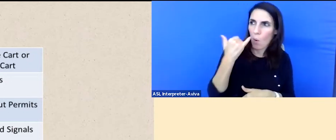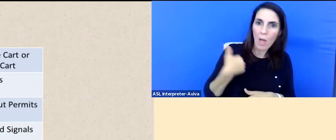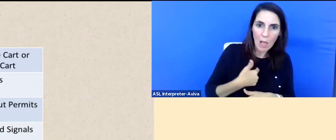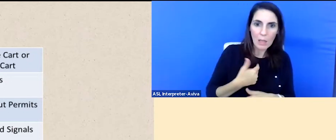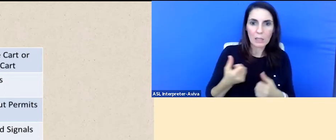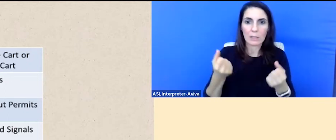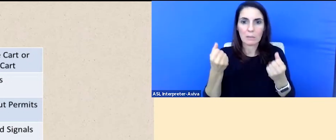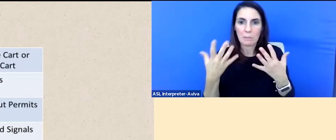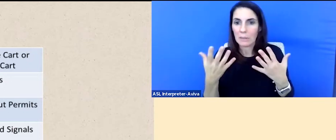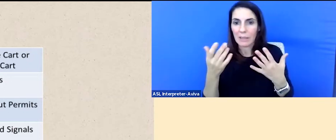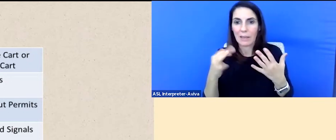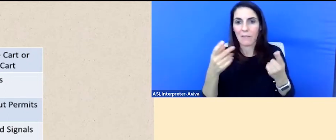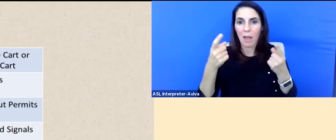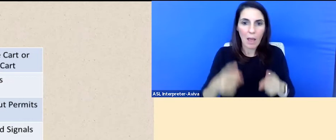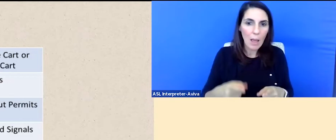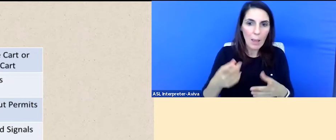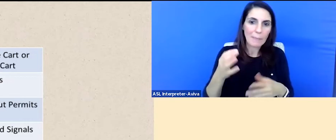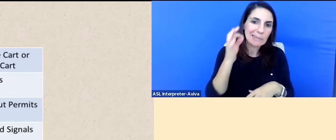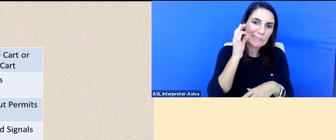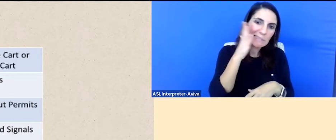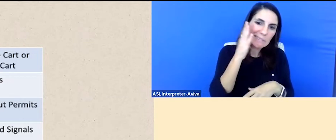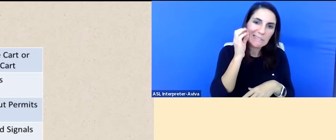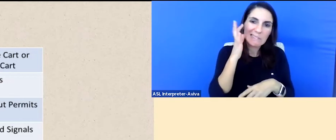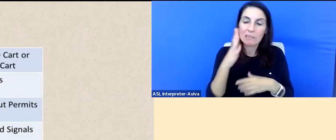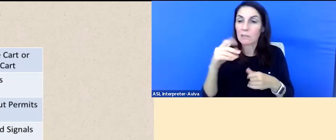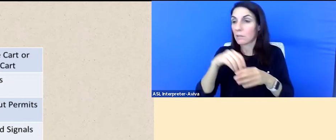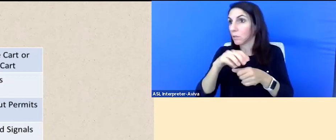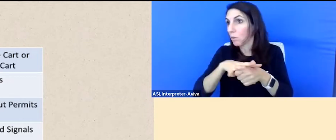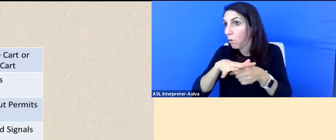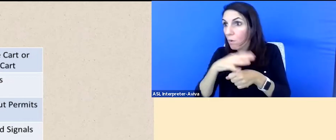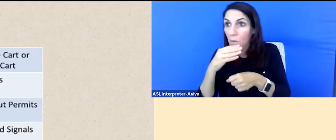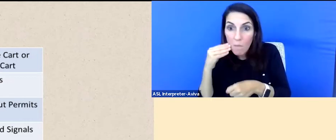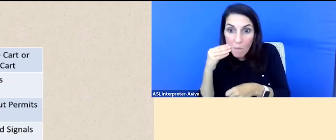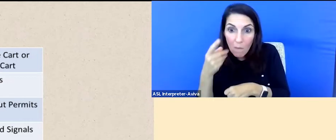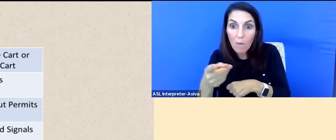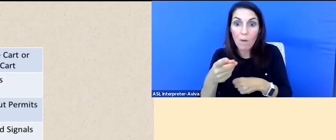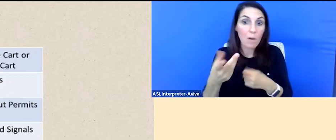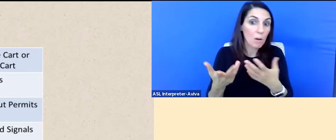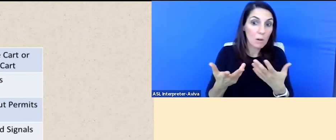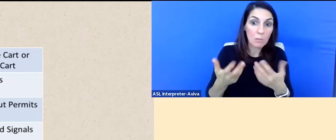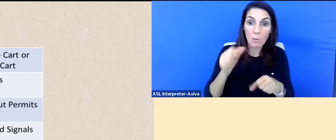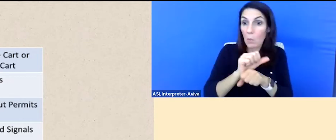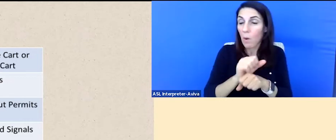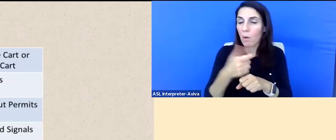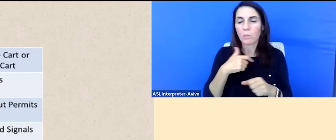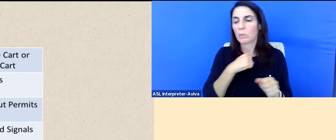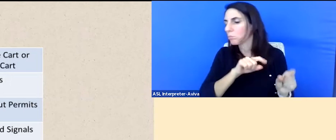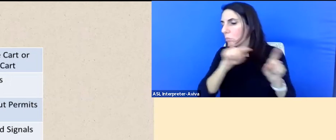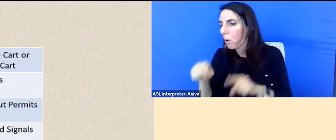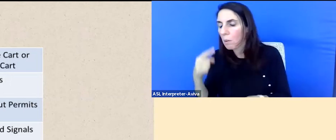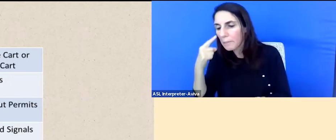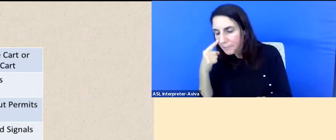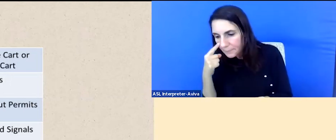around your home or work. We can trigger for an investigation and an inspection of the area. And